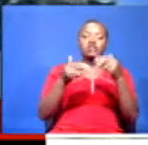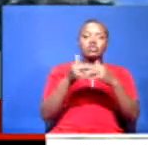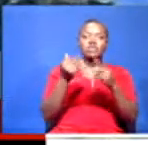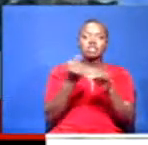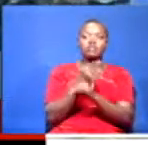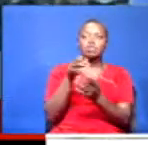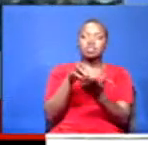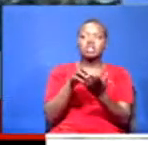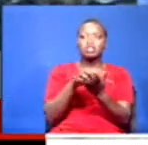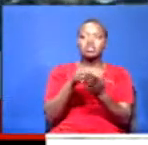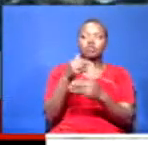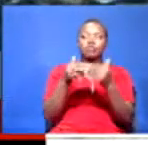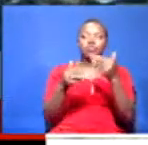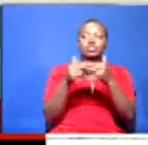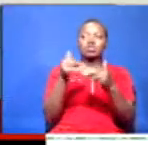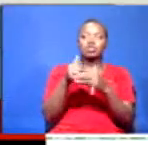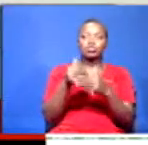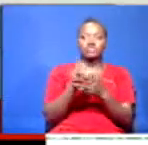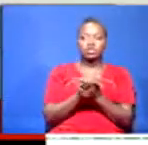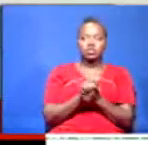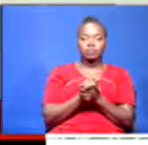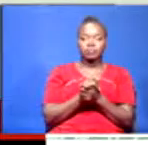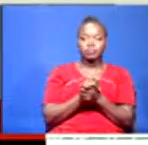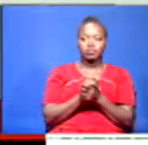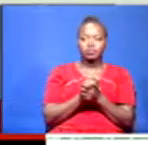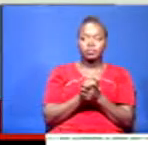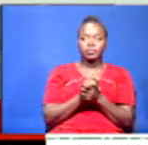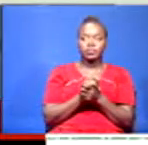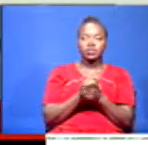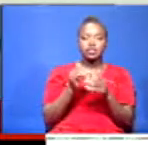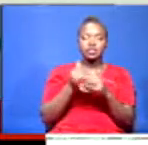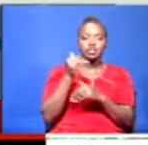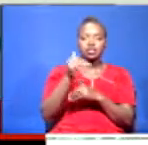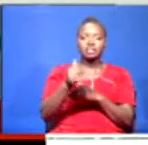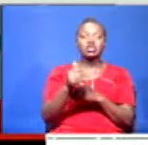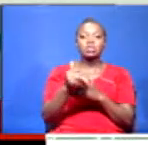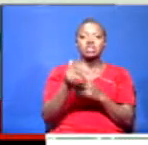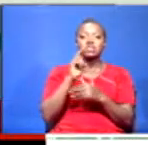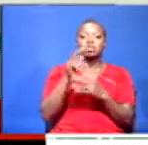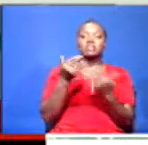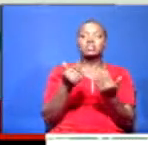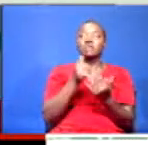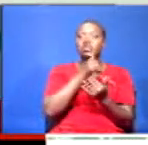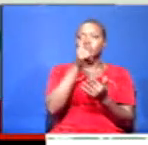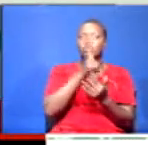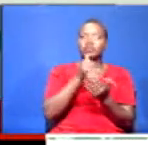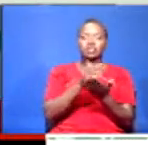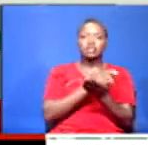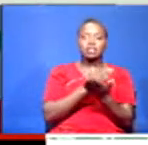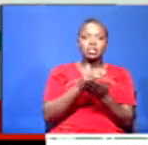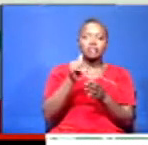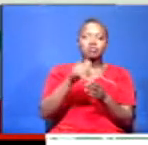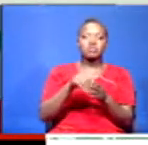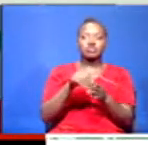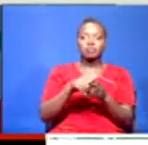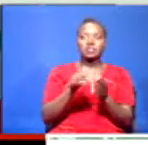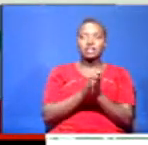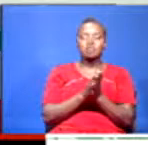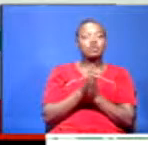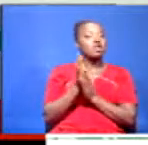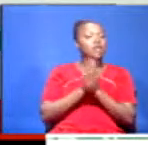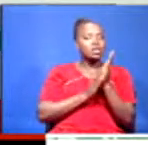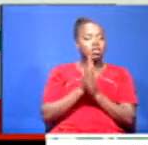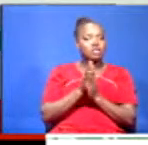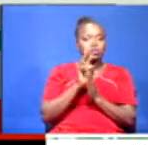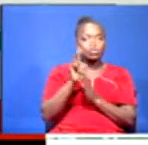stages of construction in the Technopolis. And the next step is to see now the private sector investment, and we are very excited to see